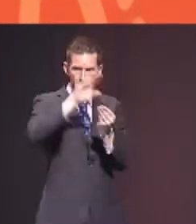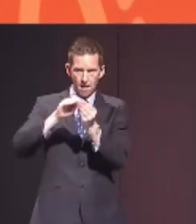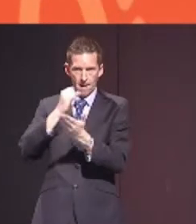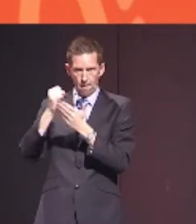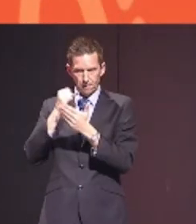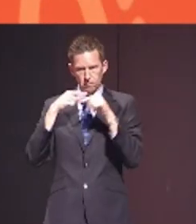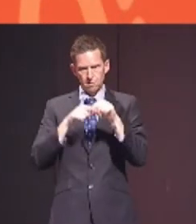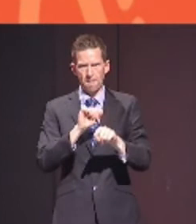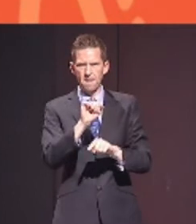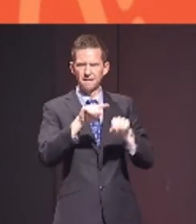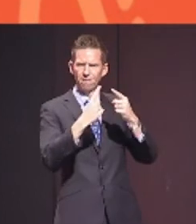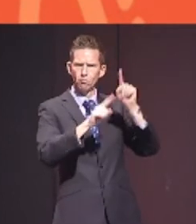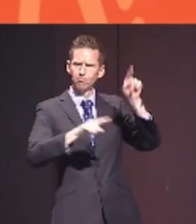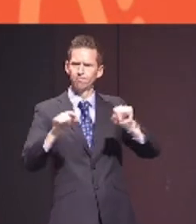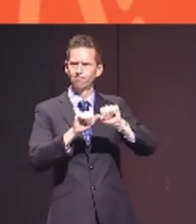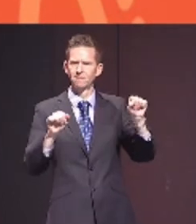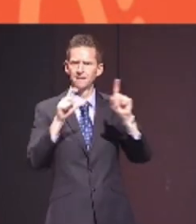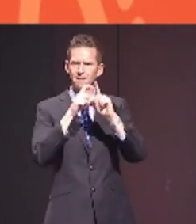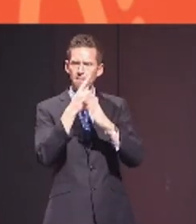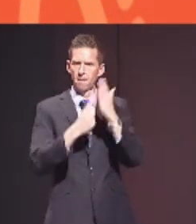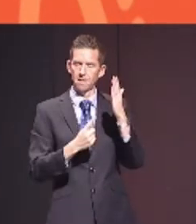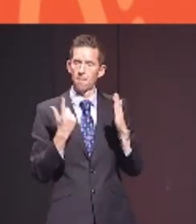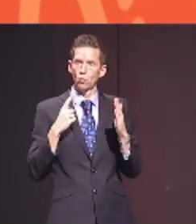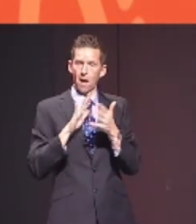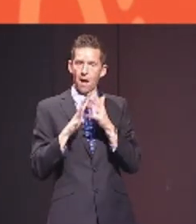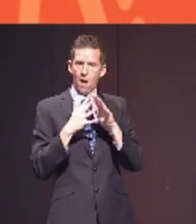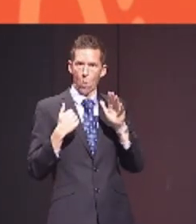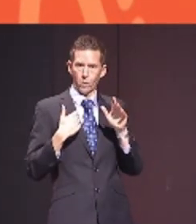response needs specific